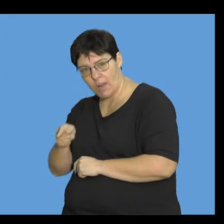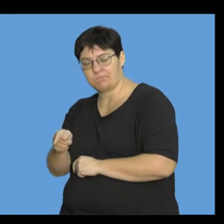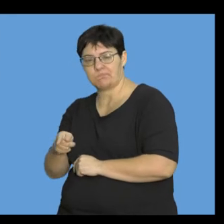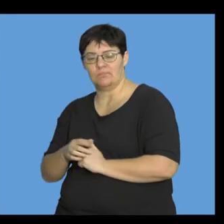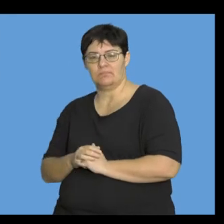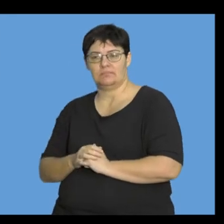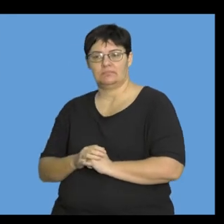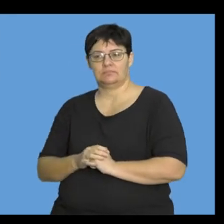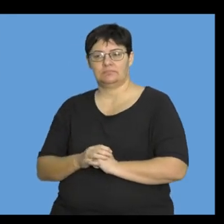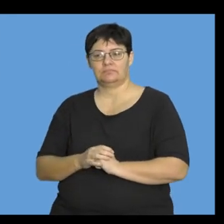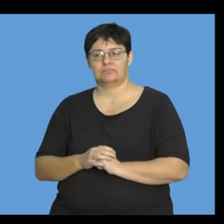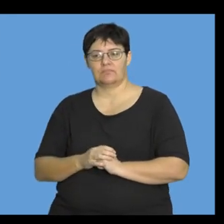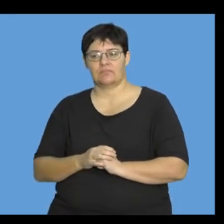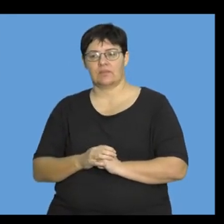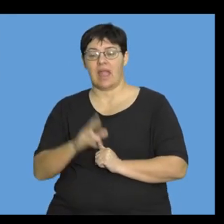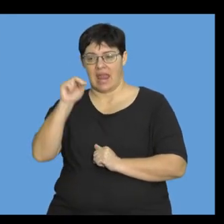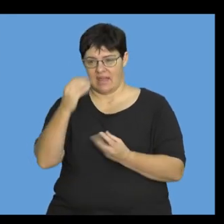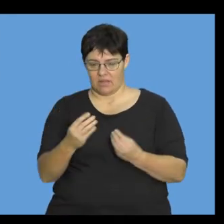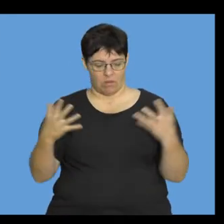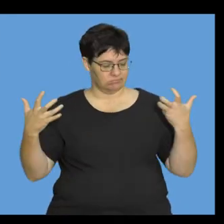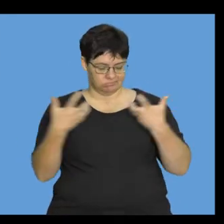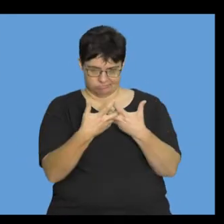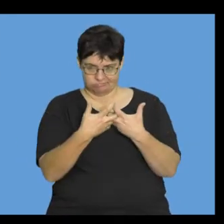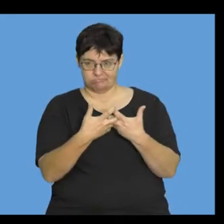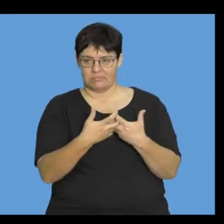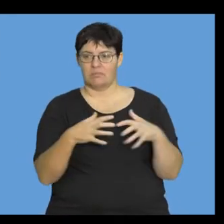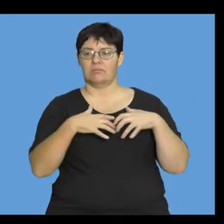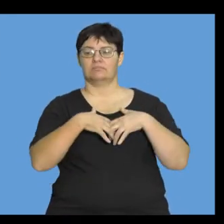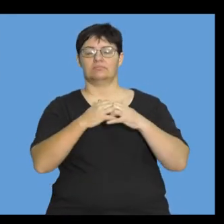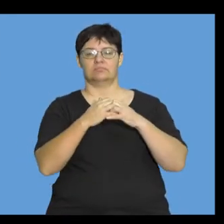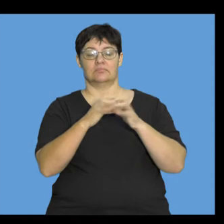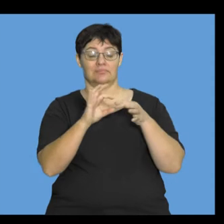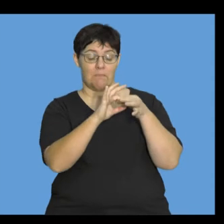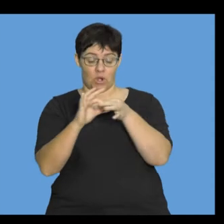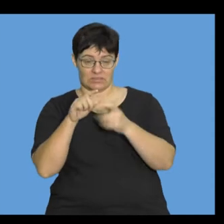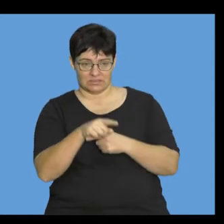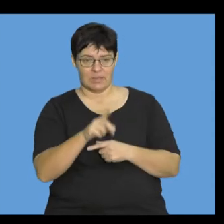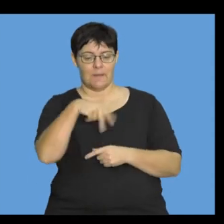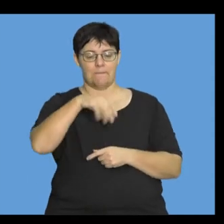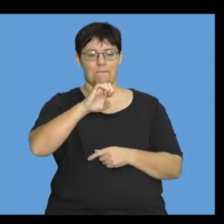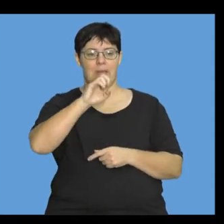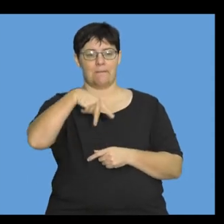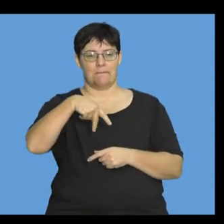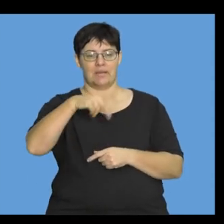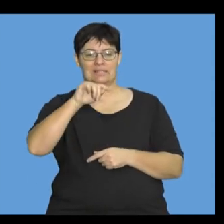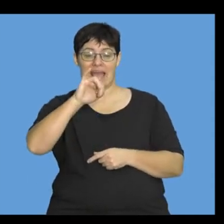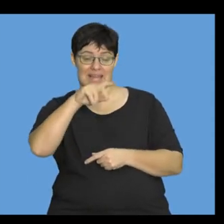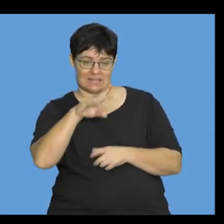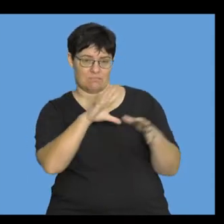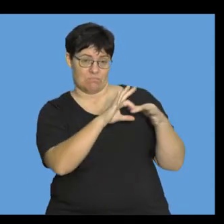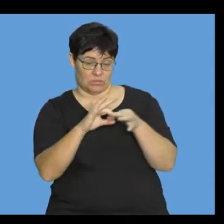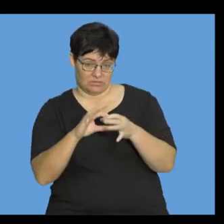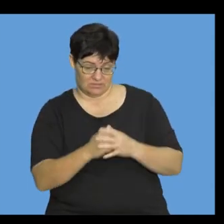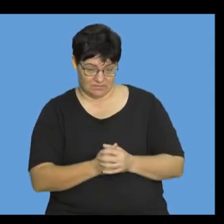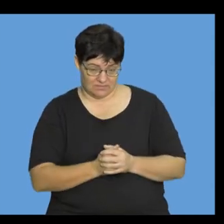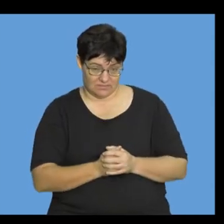another amino acid. There we go. And we put them together and their bond is called a peptide